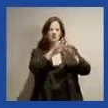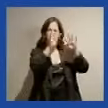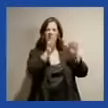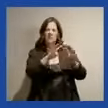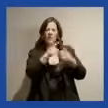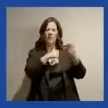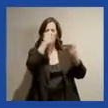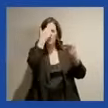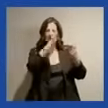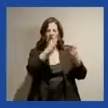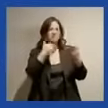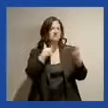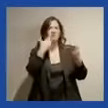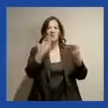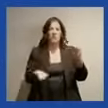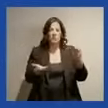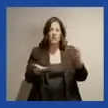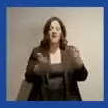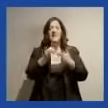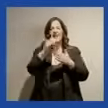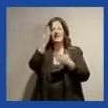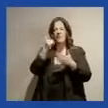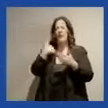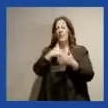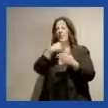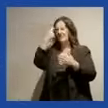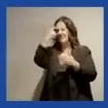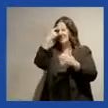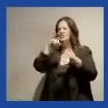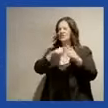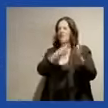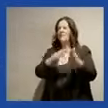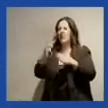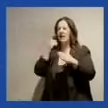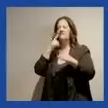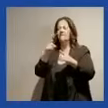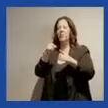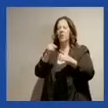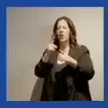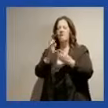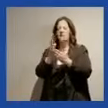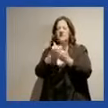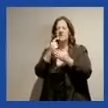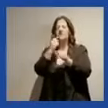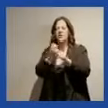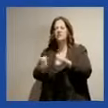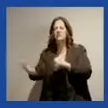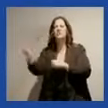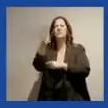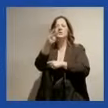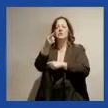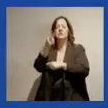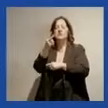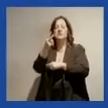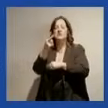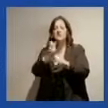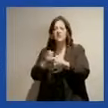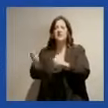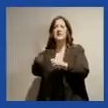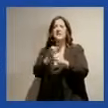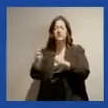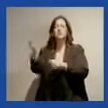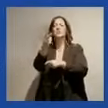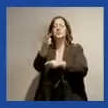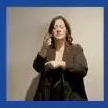And this is why I believe we need to have a two-year mindset going forward. I think the new normal should be budget plus budget year one. That's